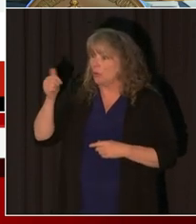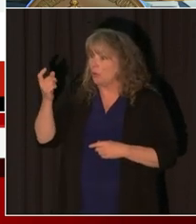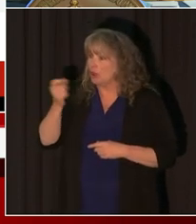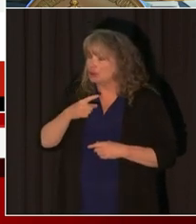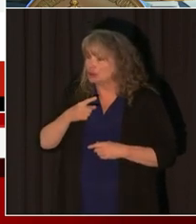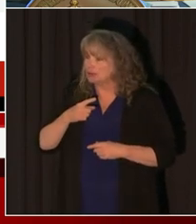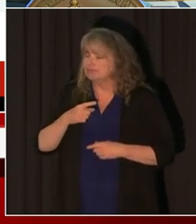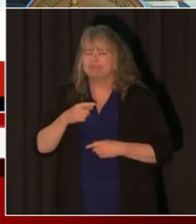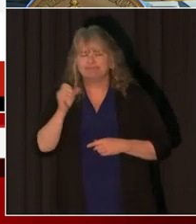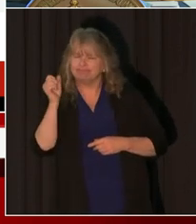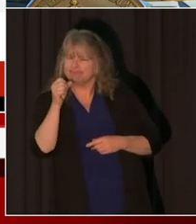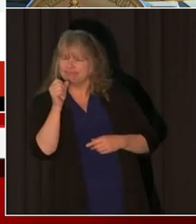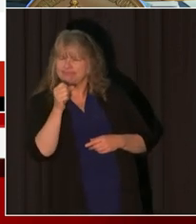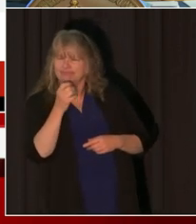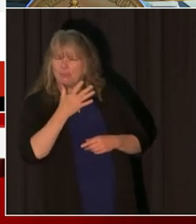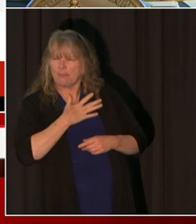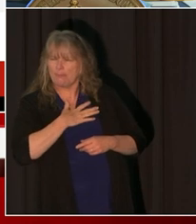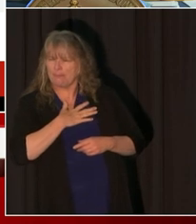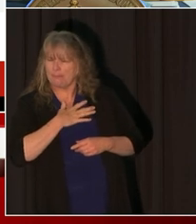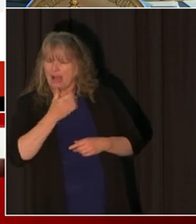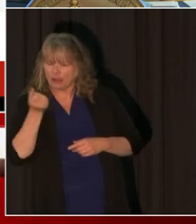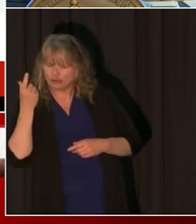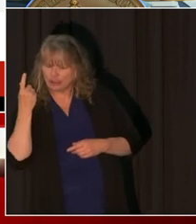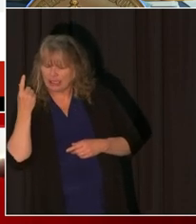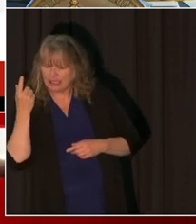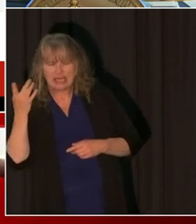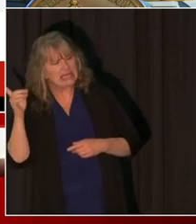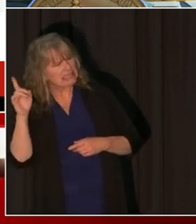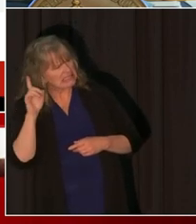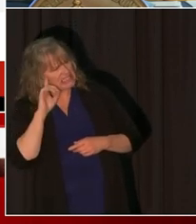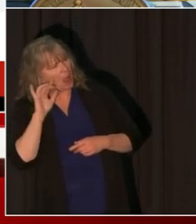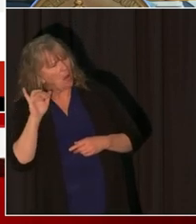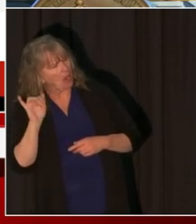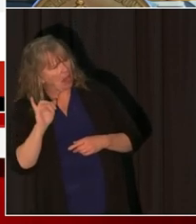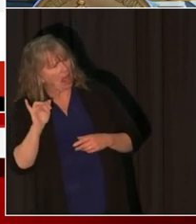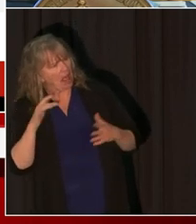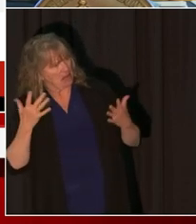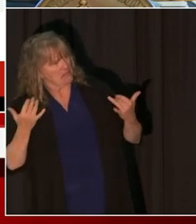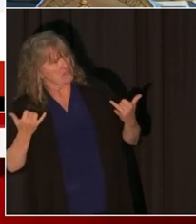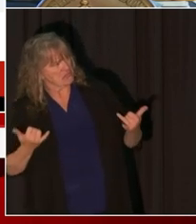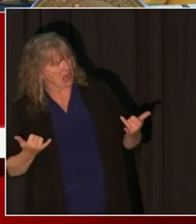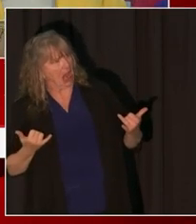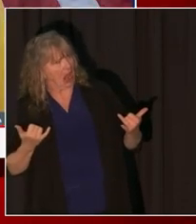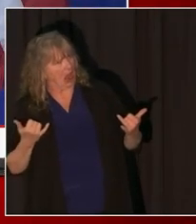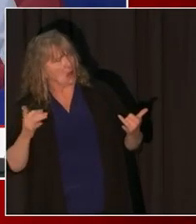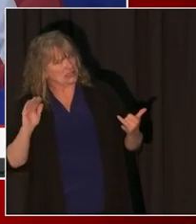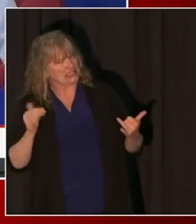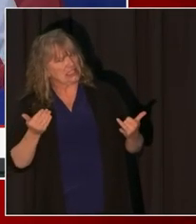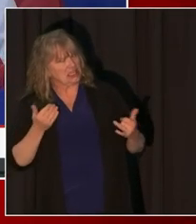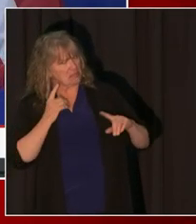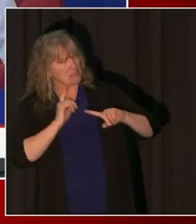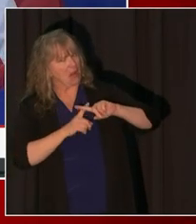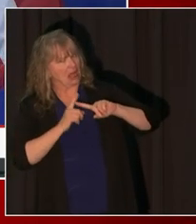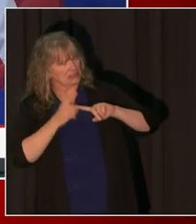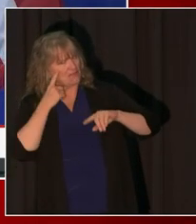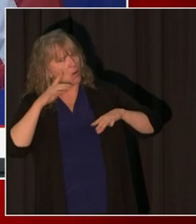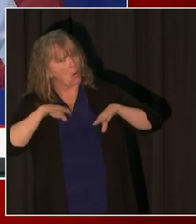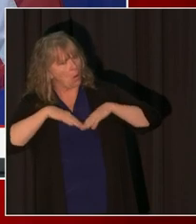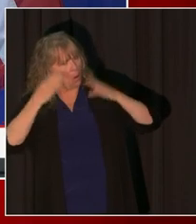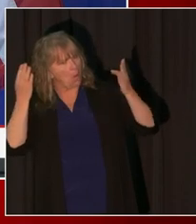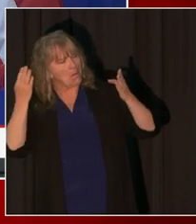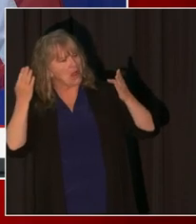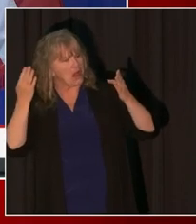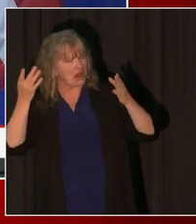if I understand the presentation right, it sounds like we're in a good place for the healthcare metrics for reopening with hospital capacity,